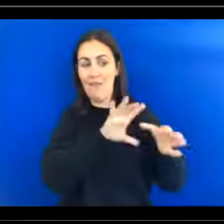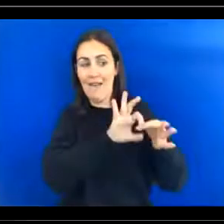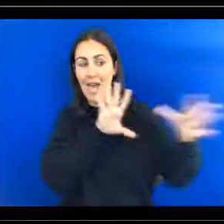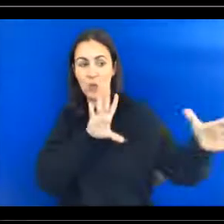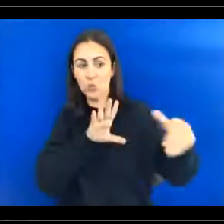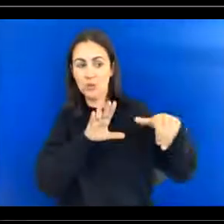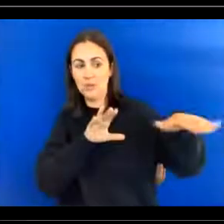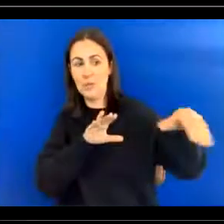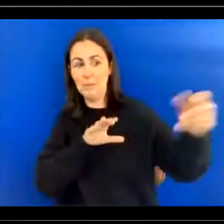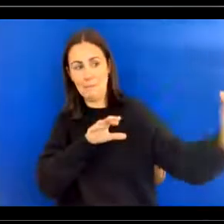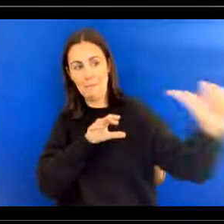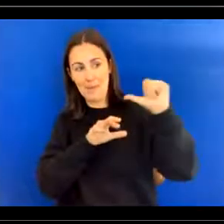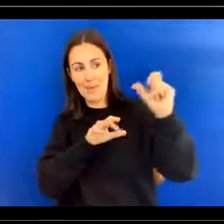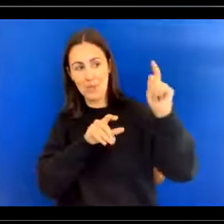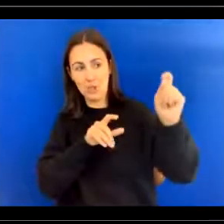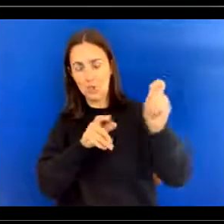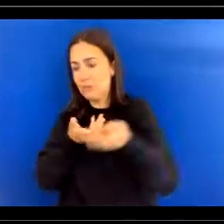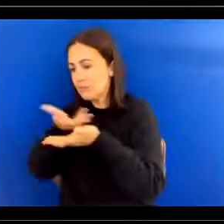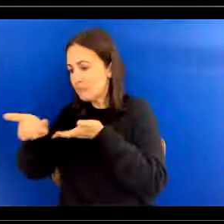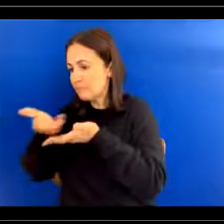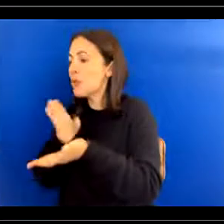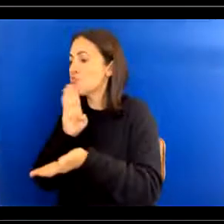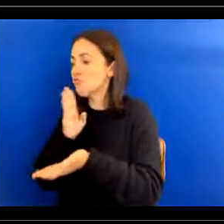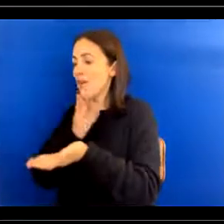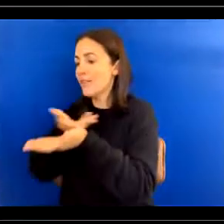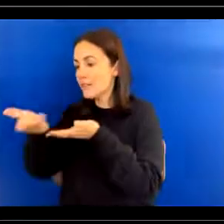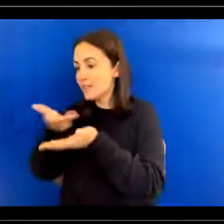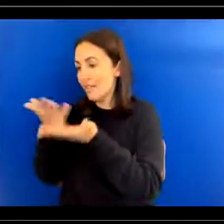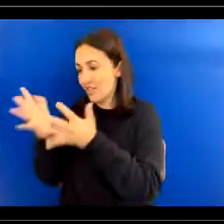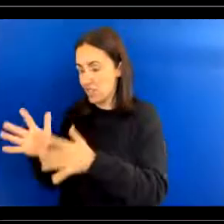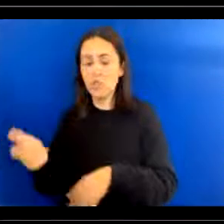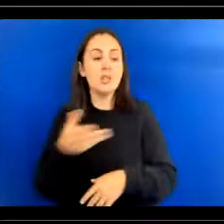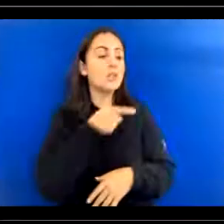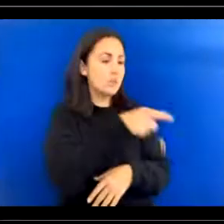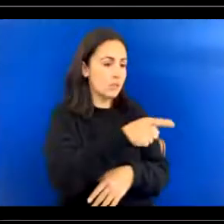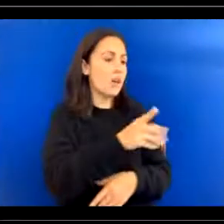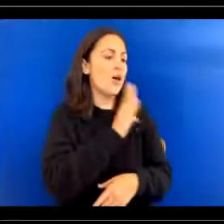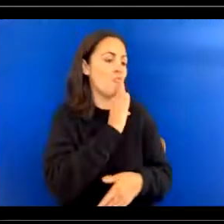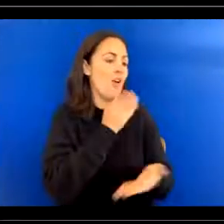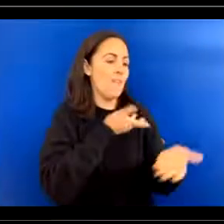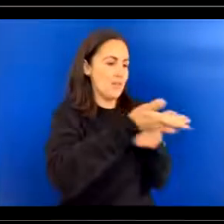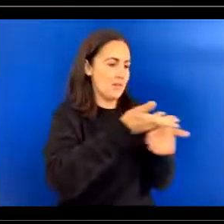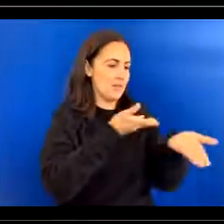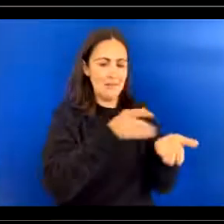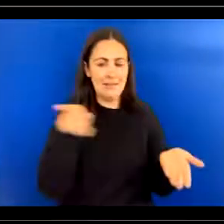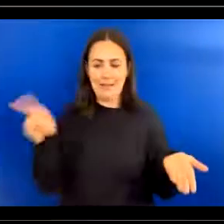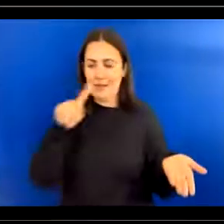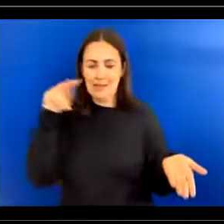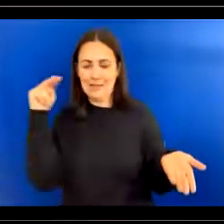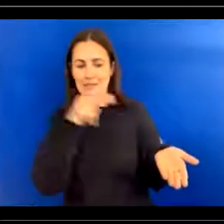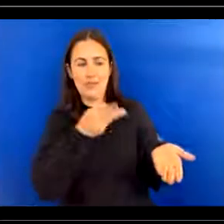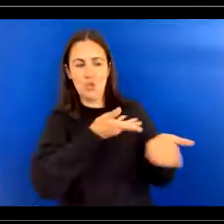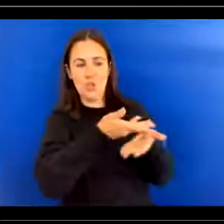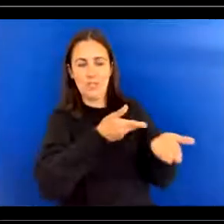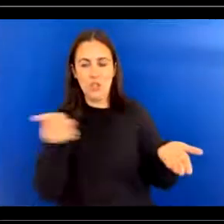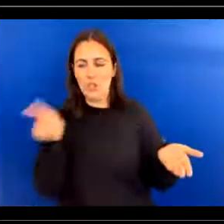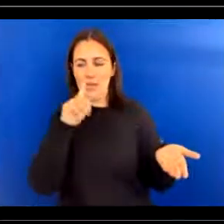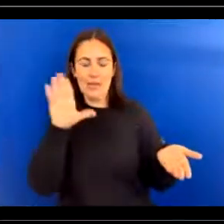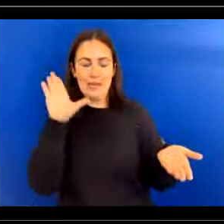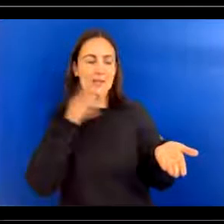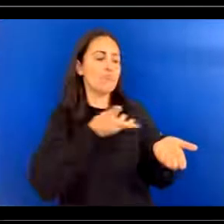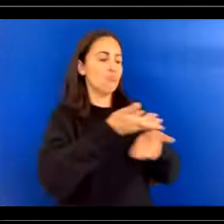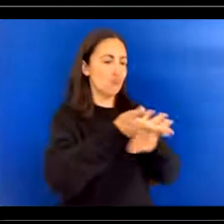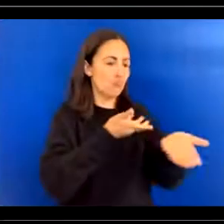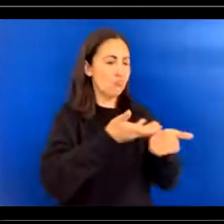getting angry or upset or whatever may be happening. So we check in with them and we say, is there any concerns? Is there anything you want to share